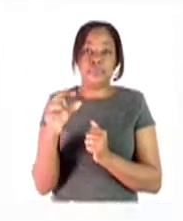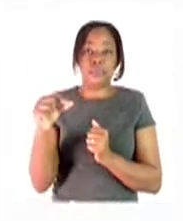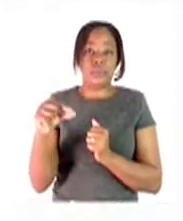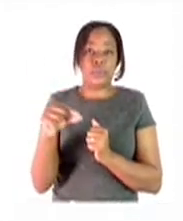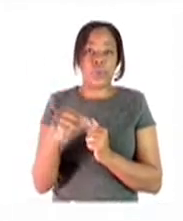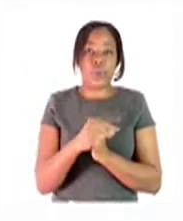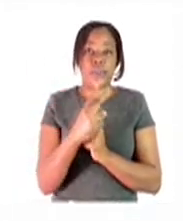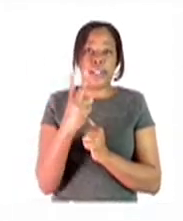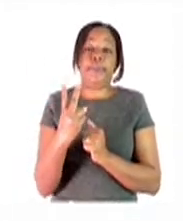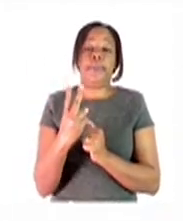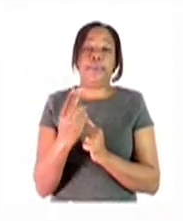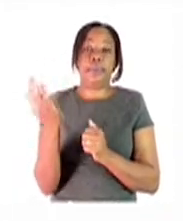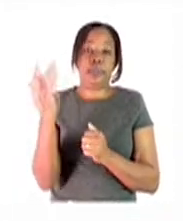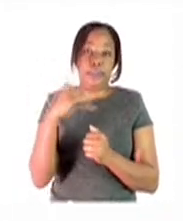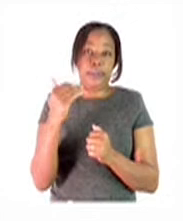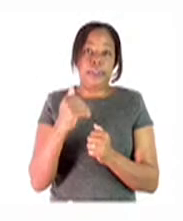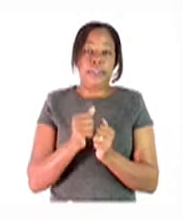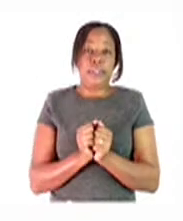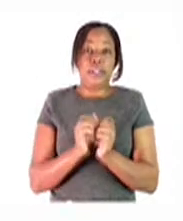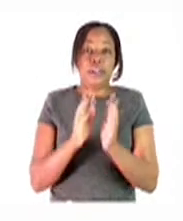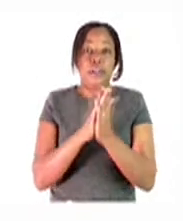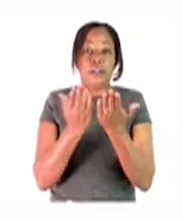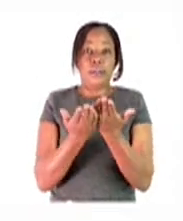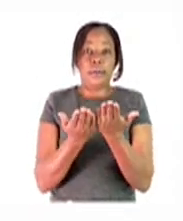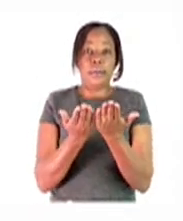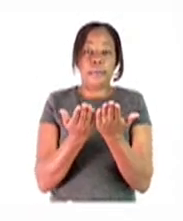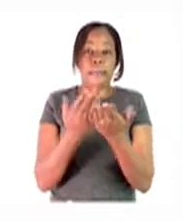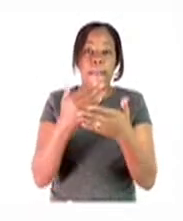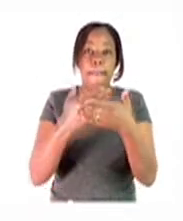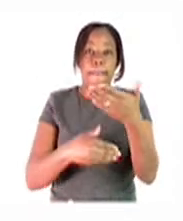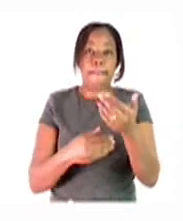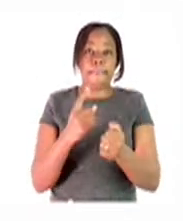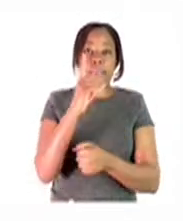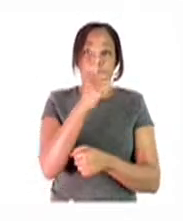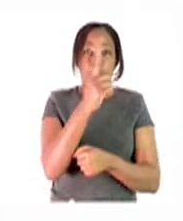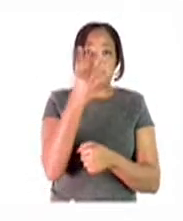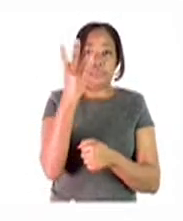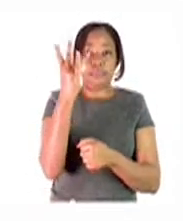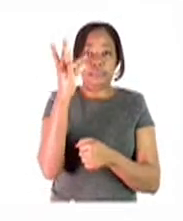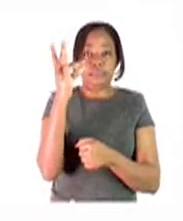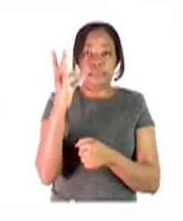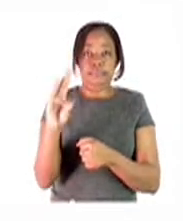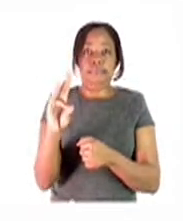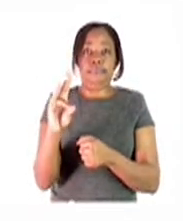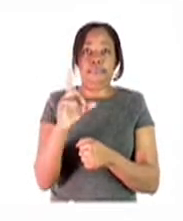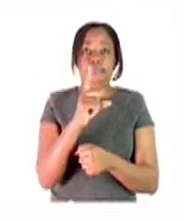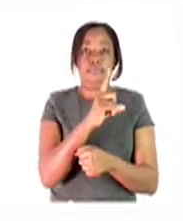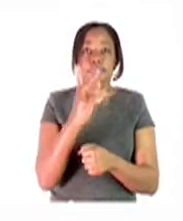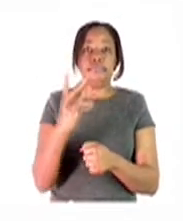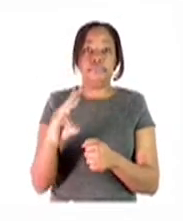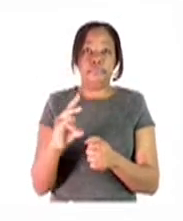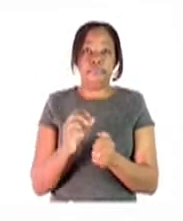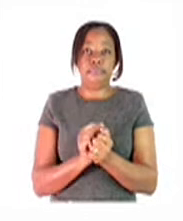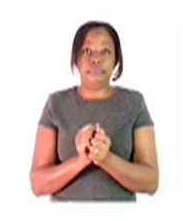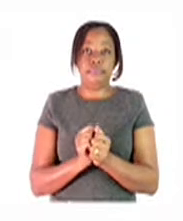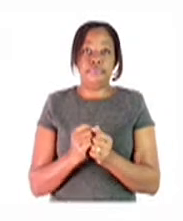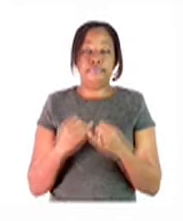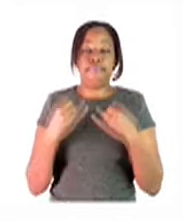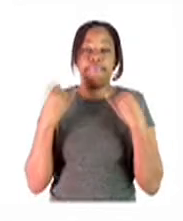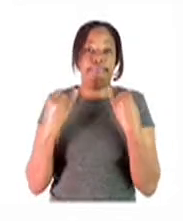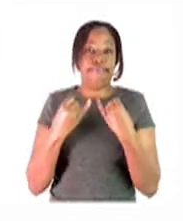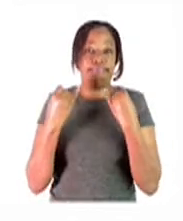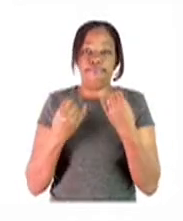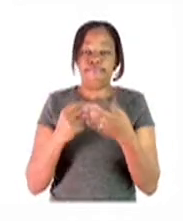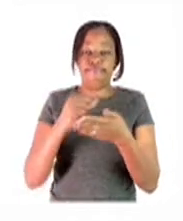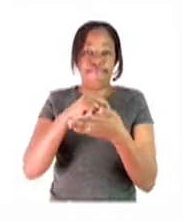17. The grade 2s, you are going to enjoy writing and formulating your own